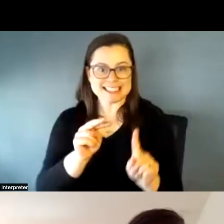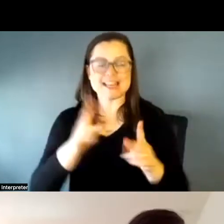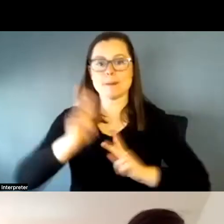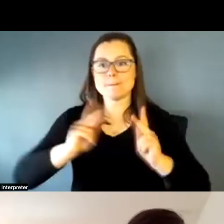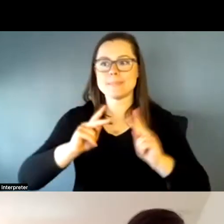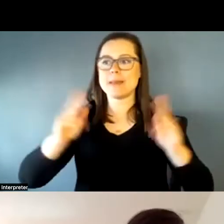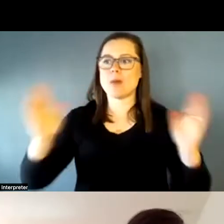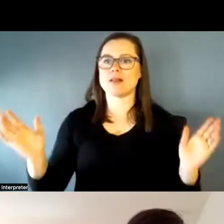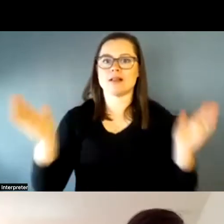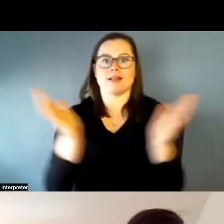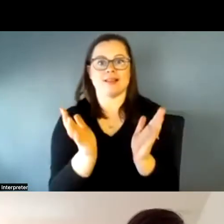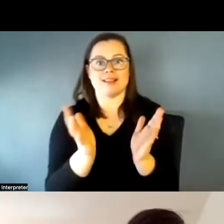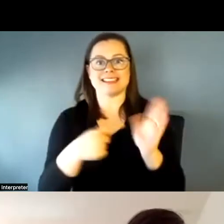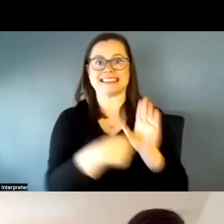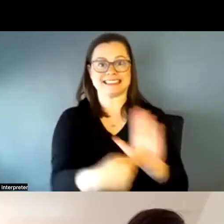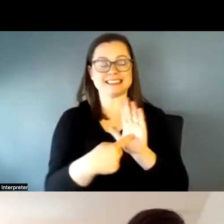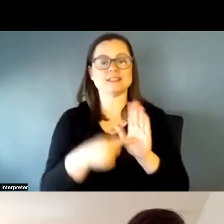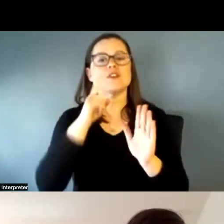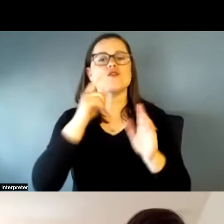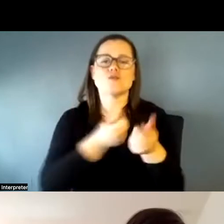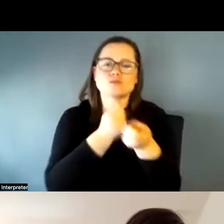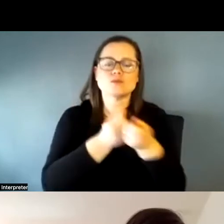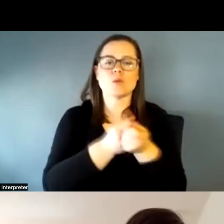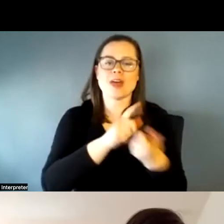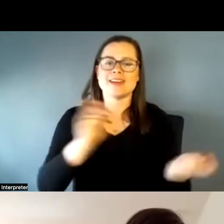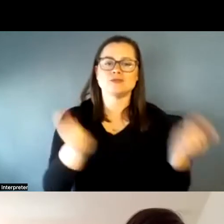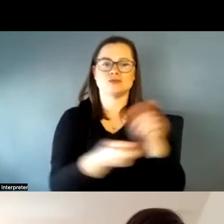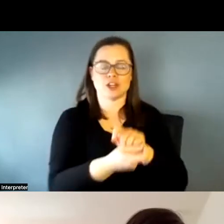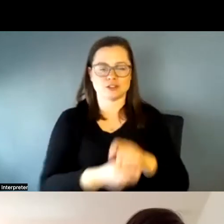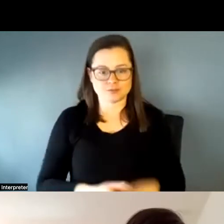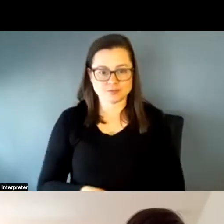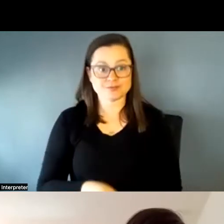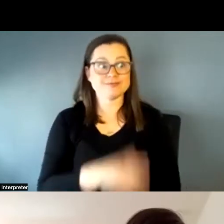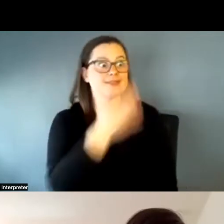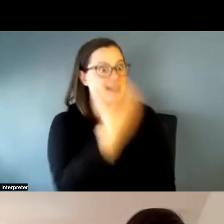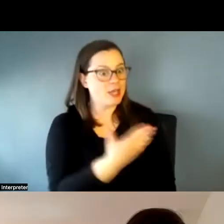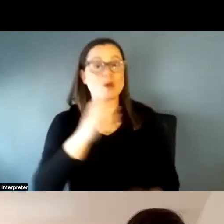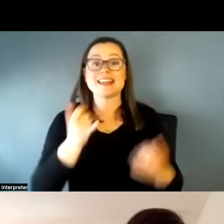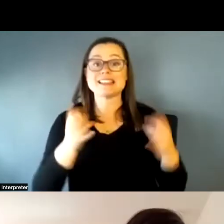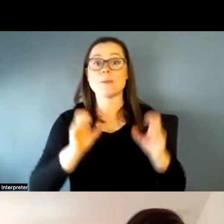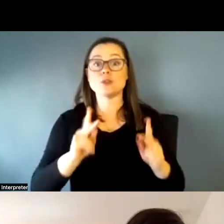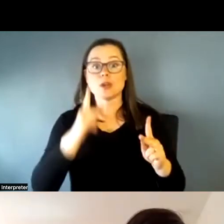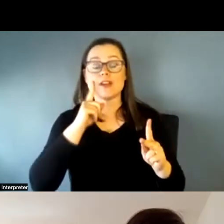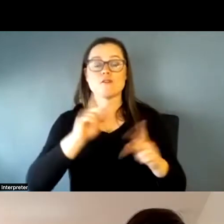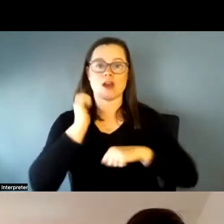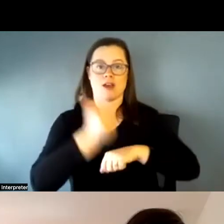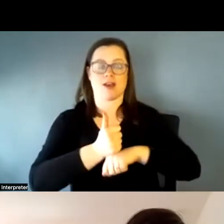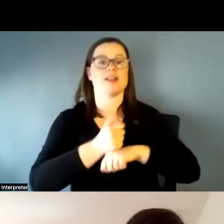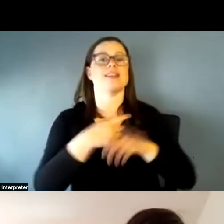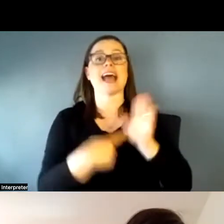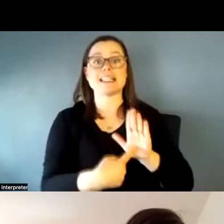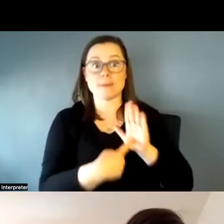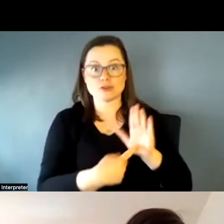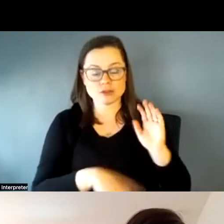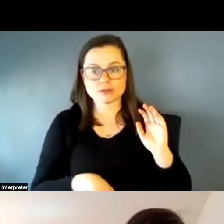making change. Yeah, thank you. And actually, that's why the opportunity to do the exhibition was so exciting for me, because it did give me